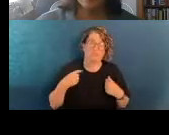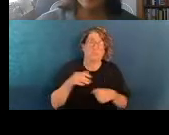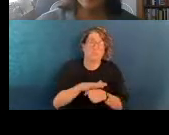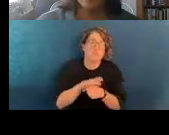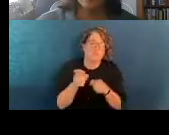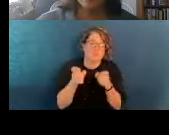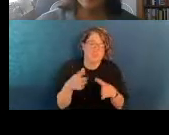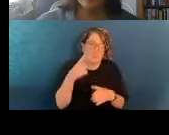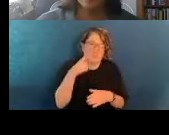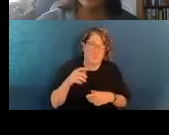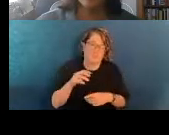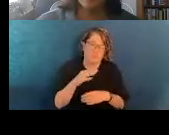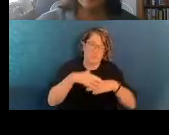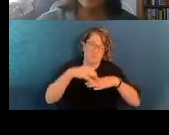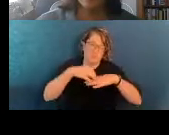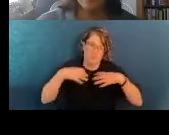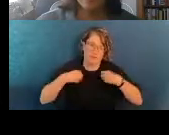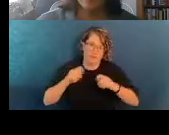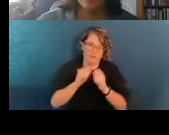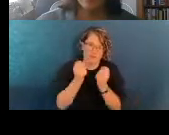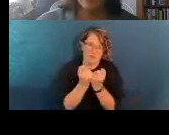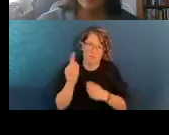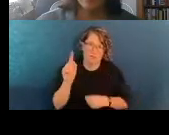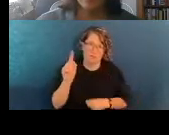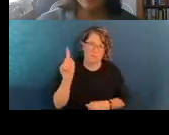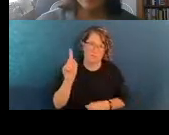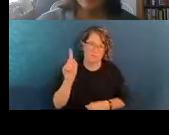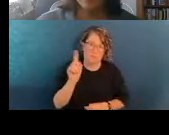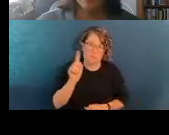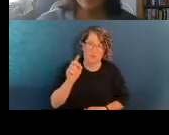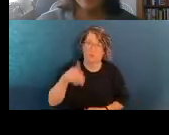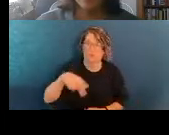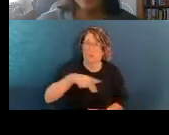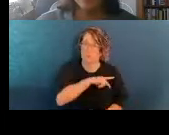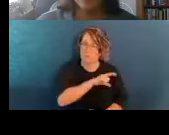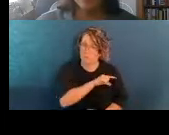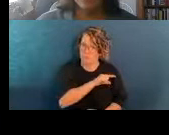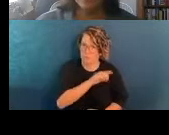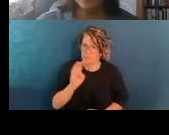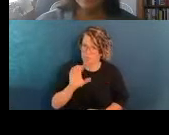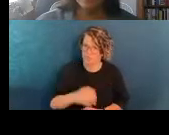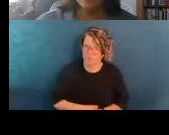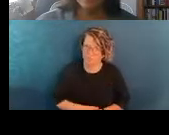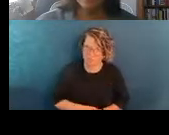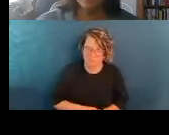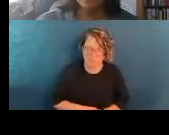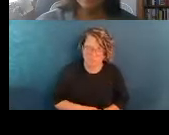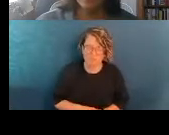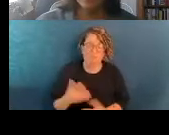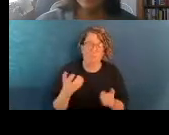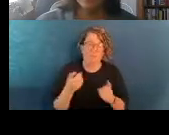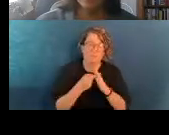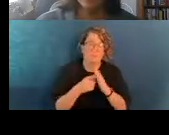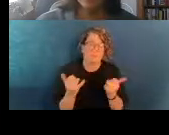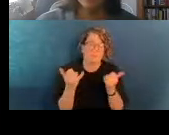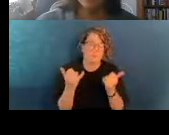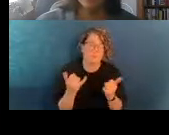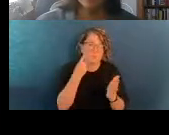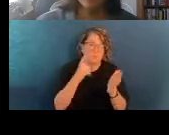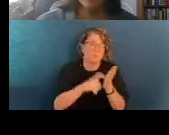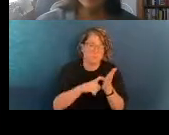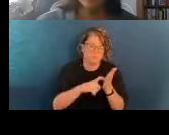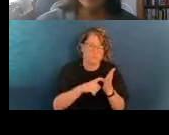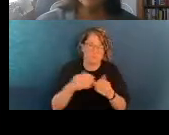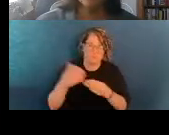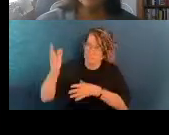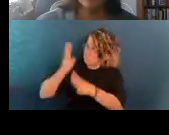at the Northern Health Authority in Prince George, British Columbia. So I want to begin today by acknowledging the ancestors and